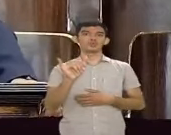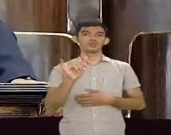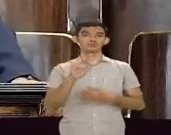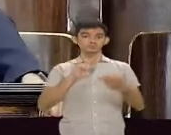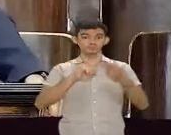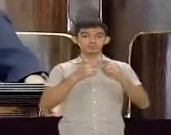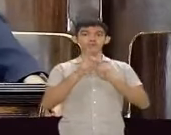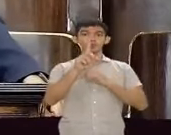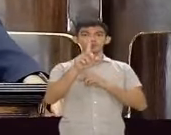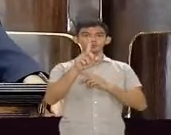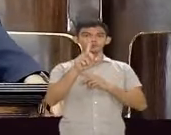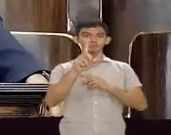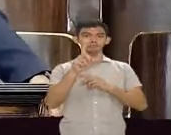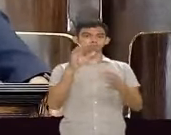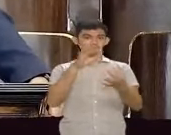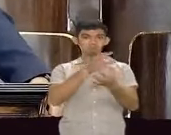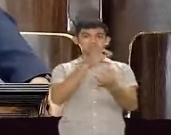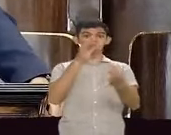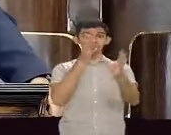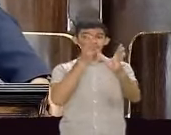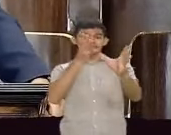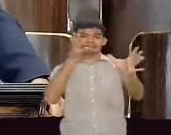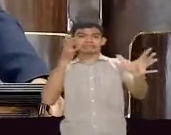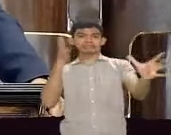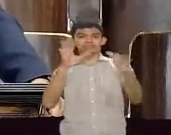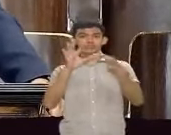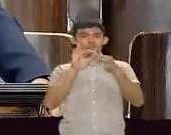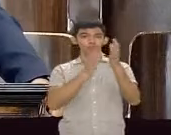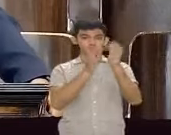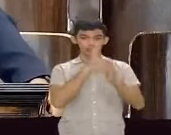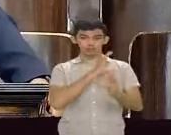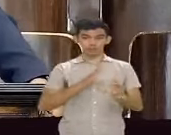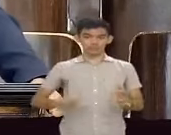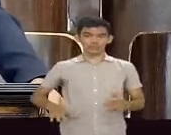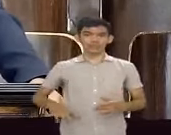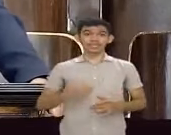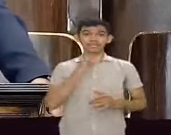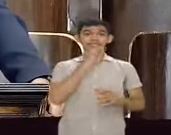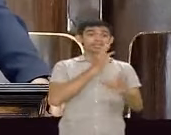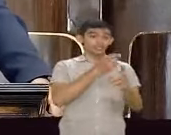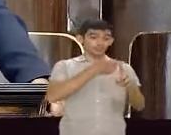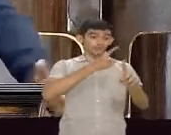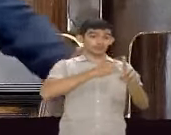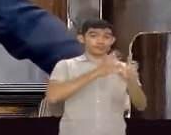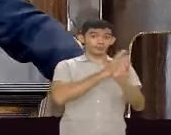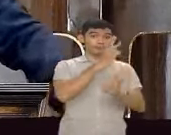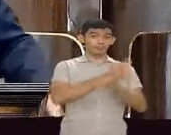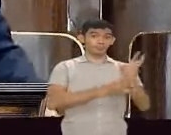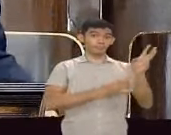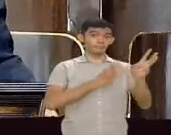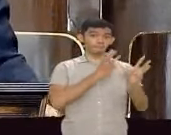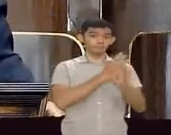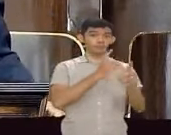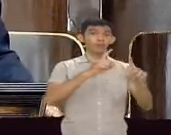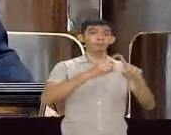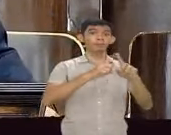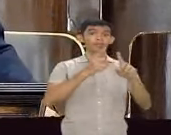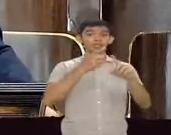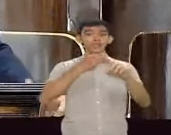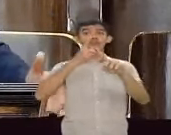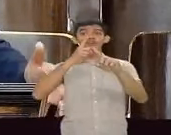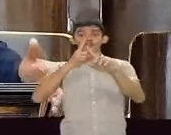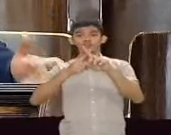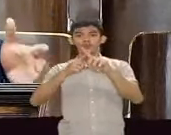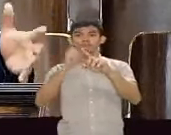Christ. Jesus viewed his lineage as being not of this world, but from eternity. Jesus first referred to